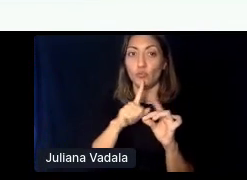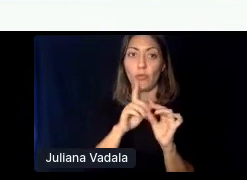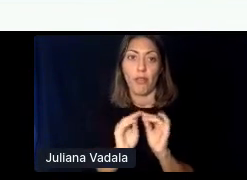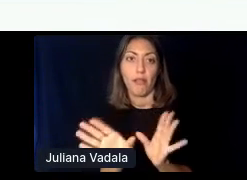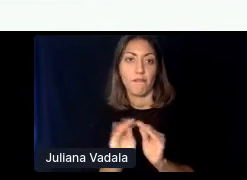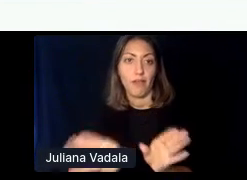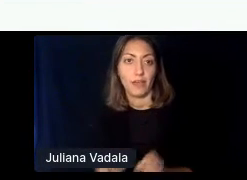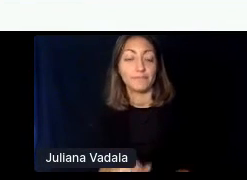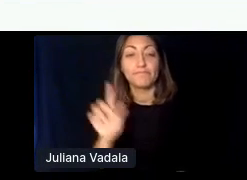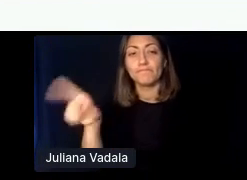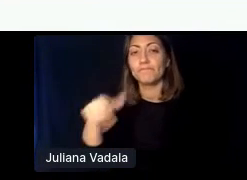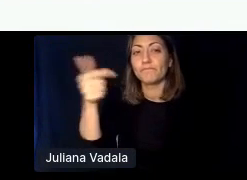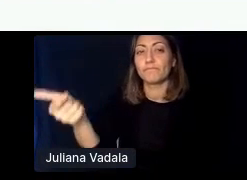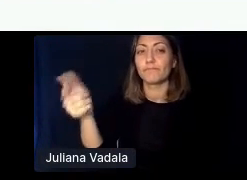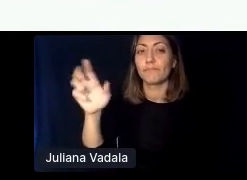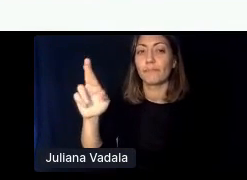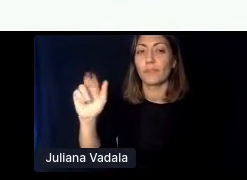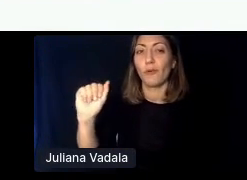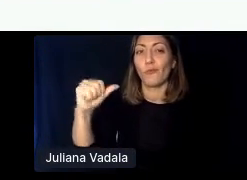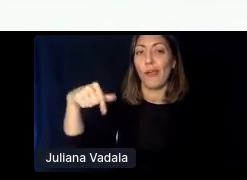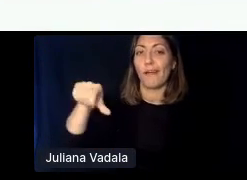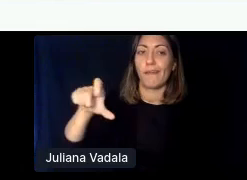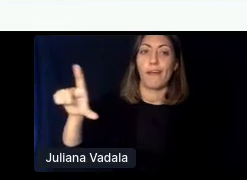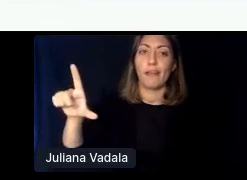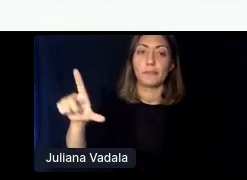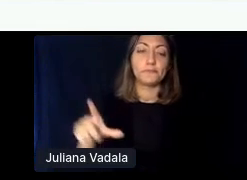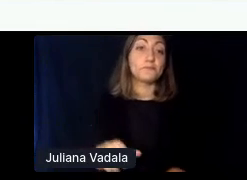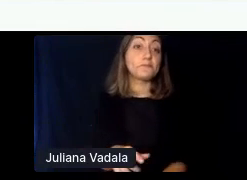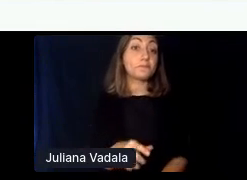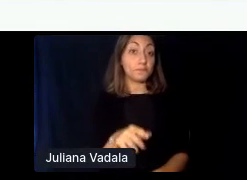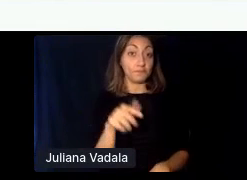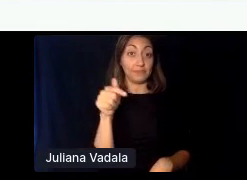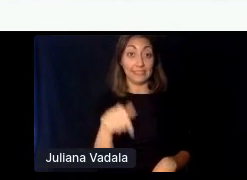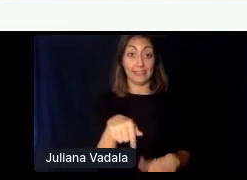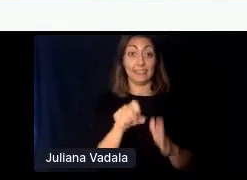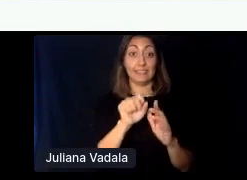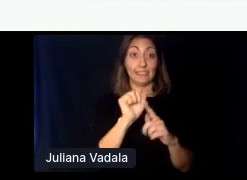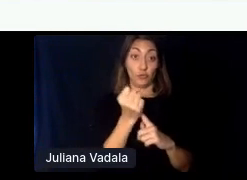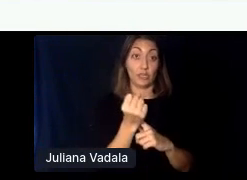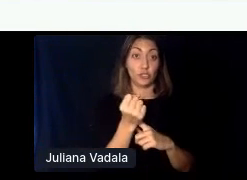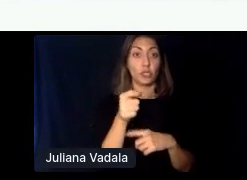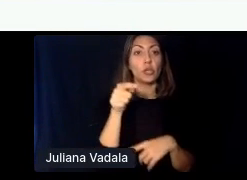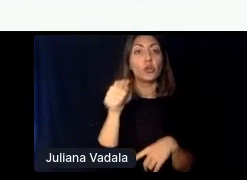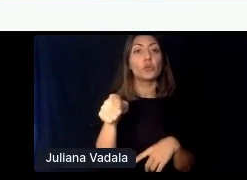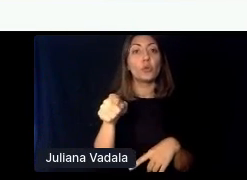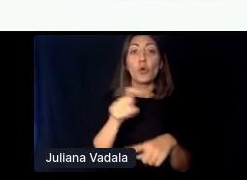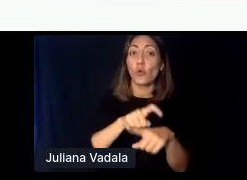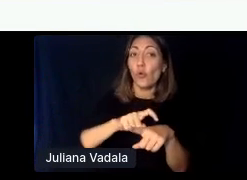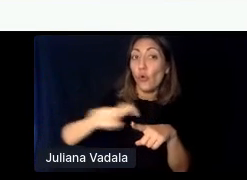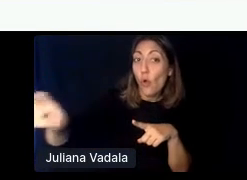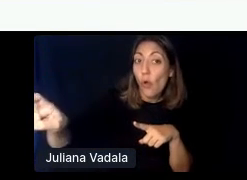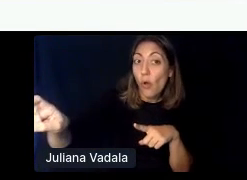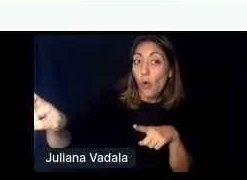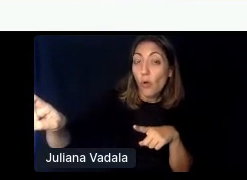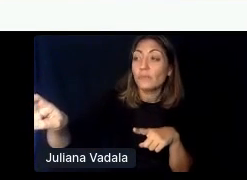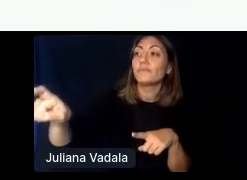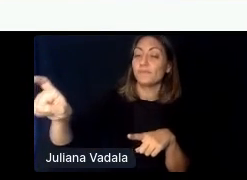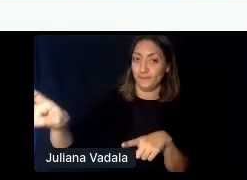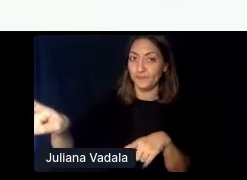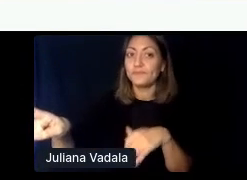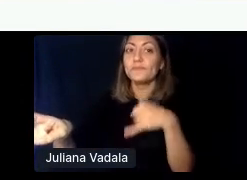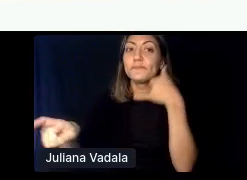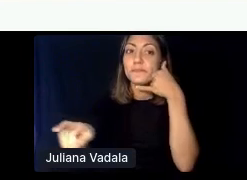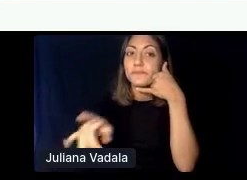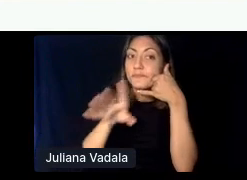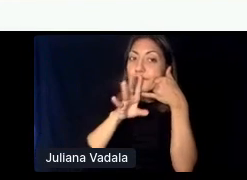instance, you get on the phone with someone who has a very, very strong accent. You start trying to speak with them, but you